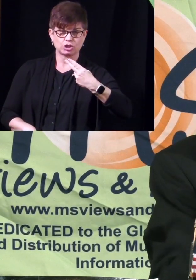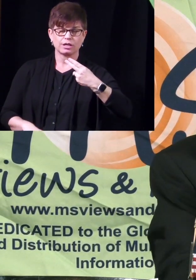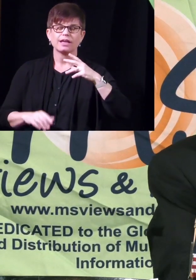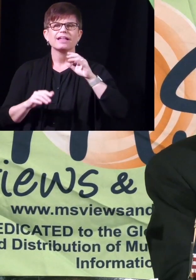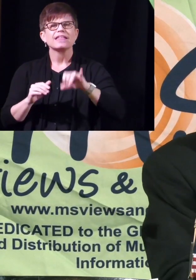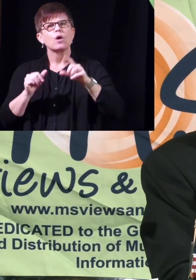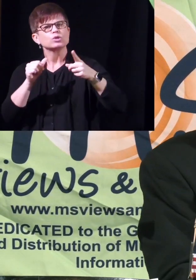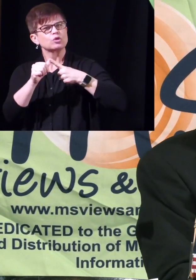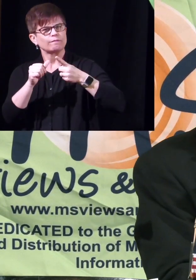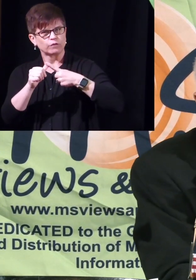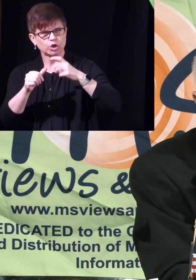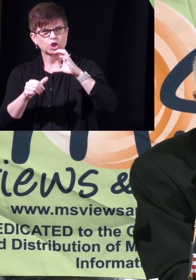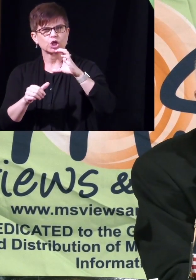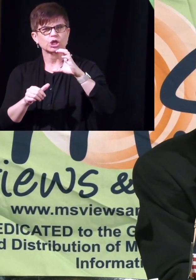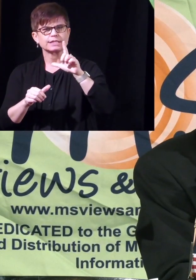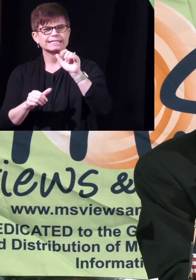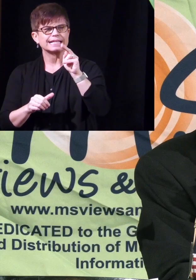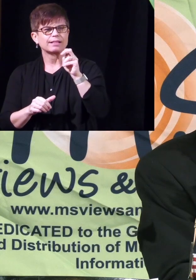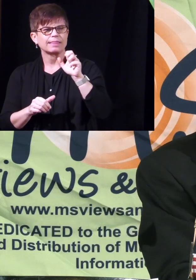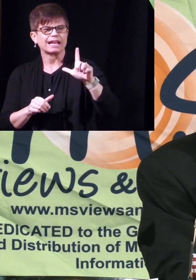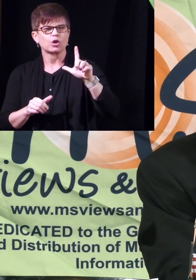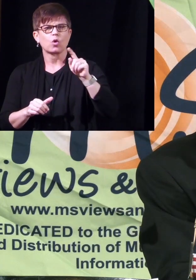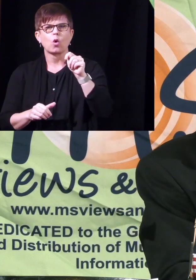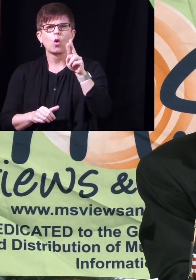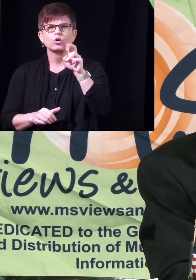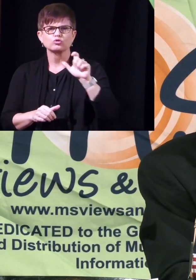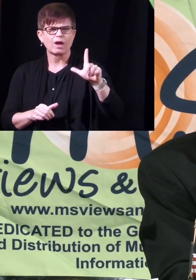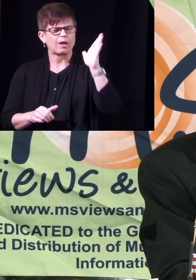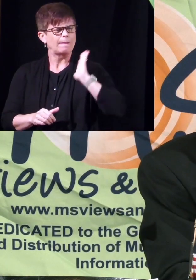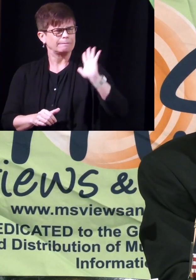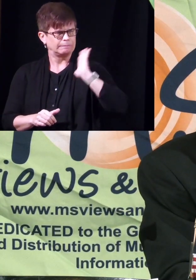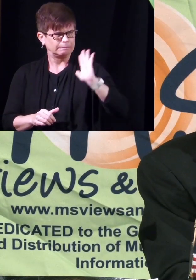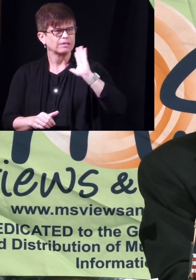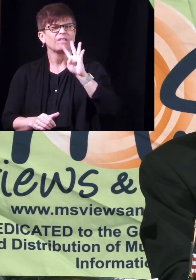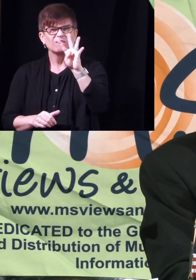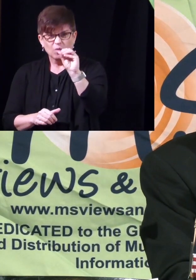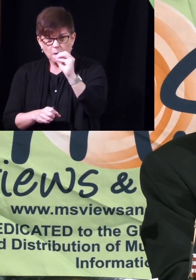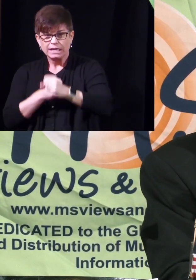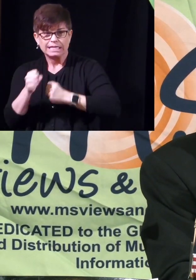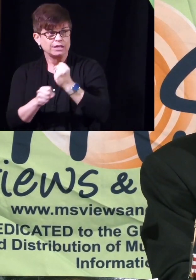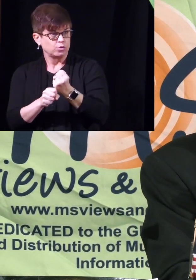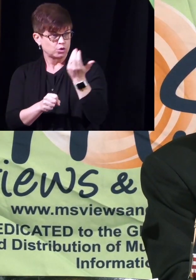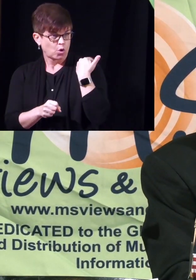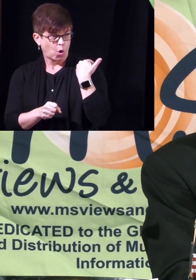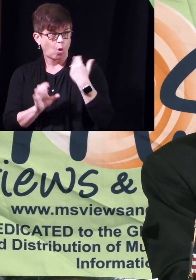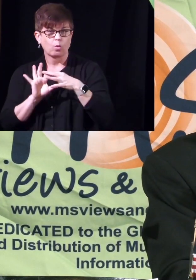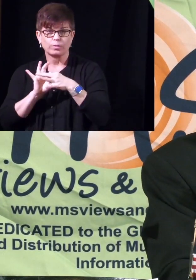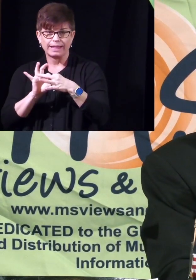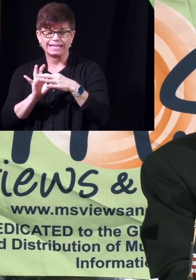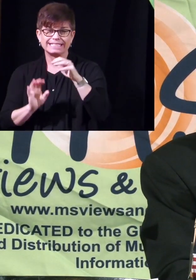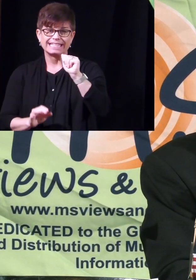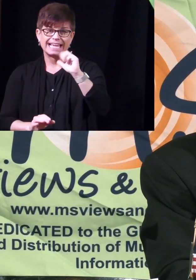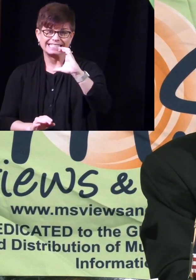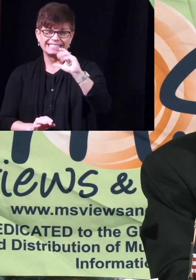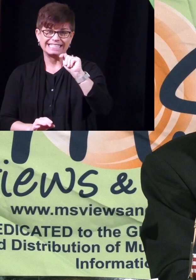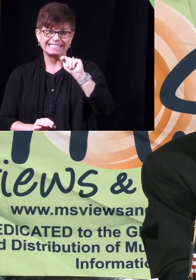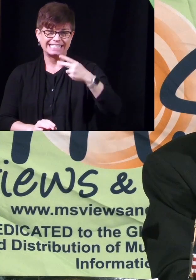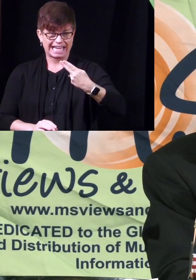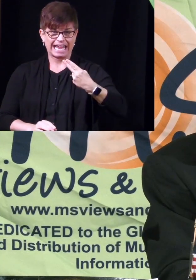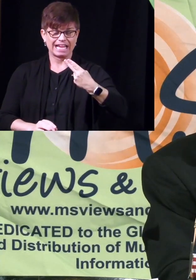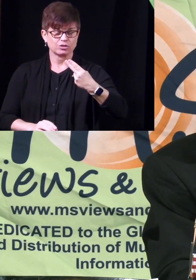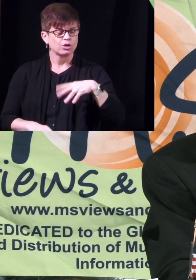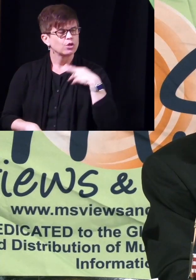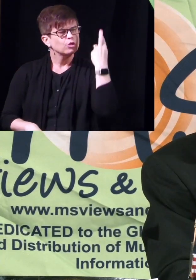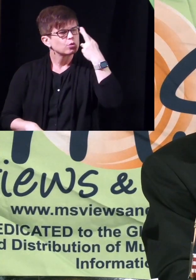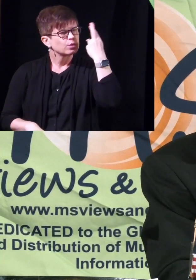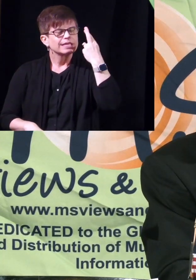first clinical trial that was ever done for MS many years ago, 40 years ago, was done with ACTH. And the reason we don't use it more, it's effective for